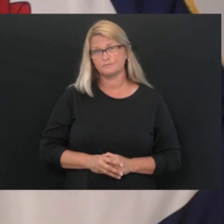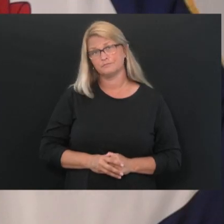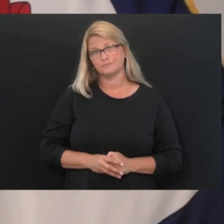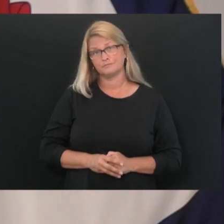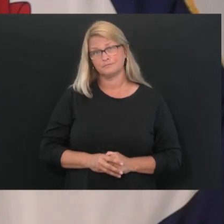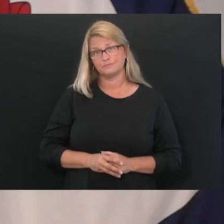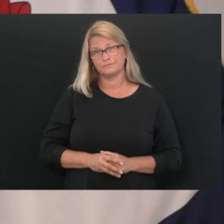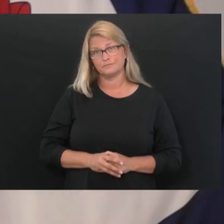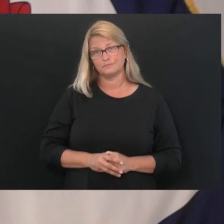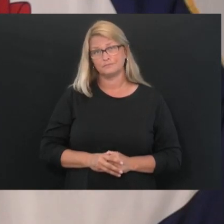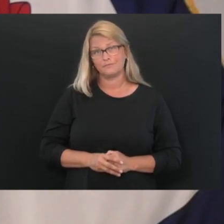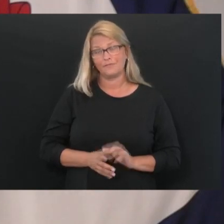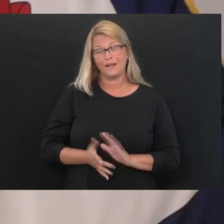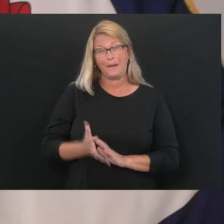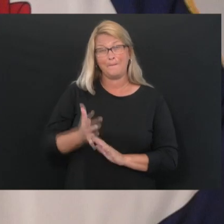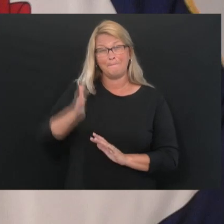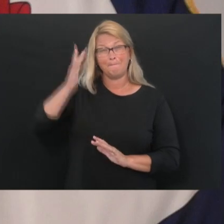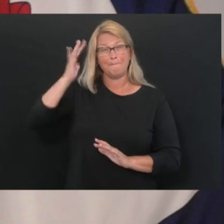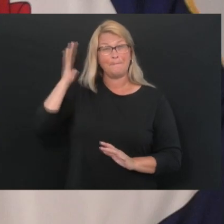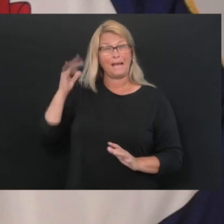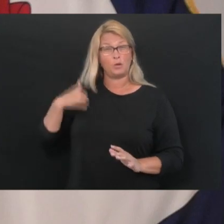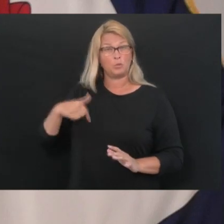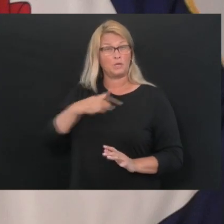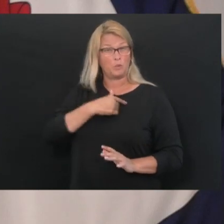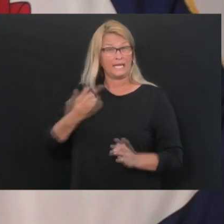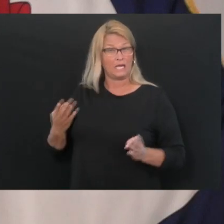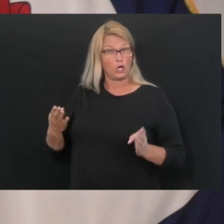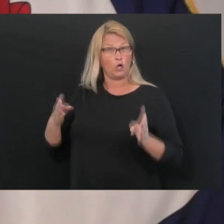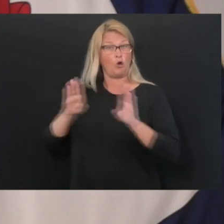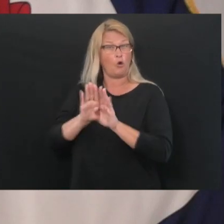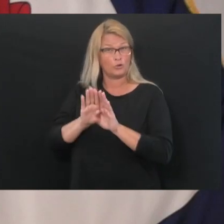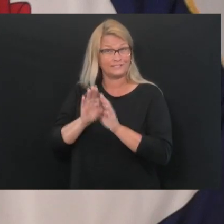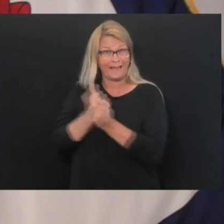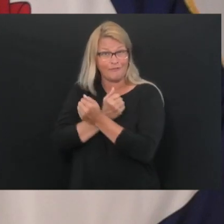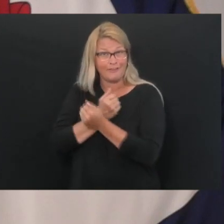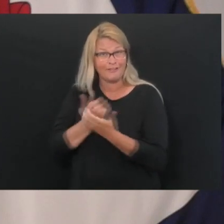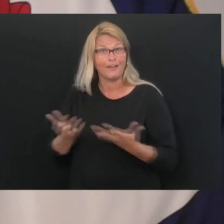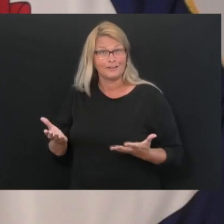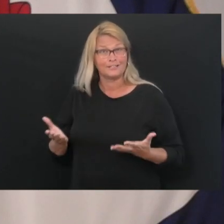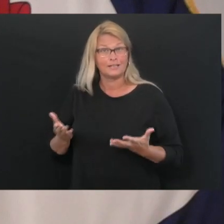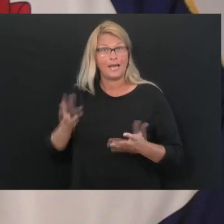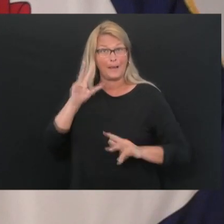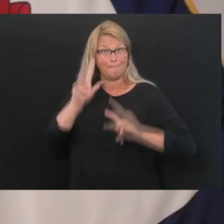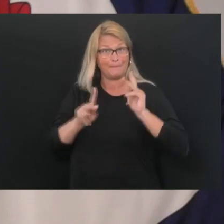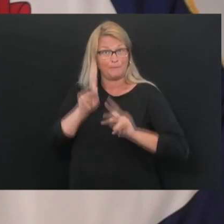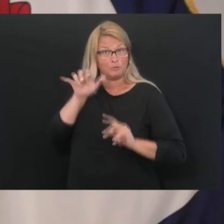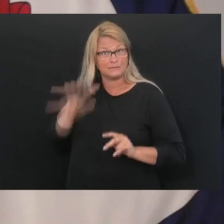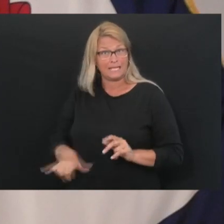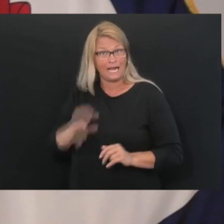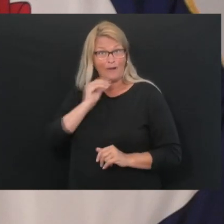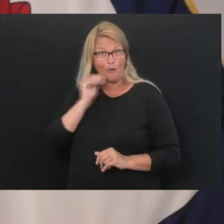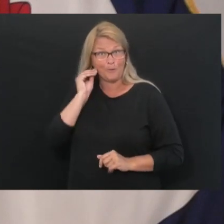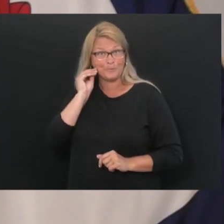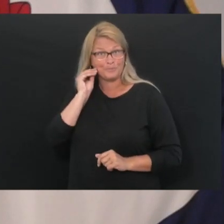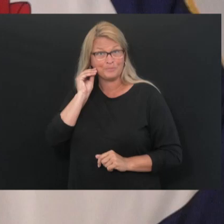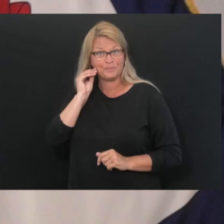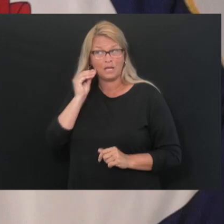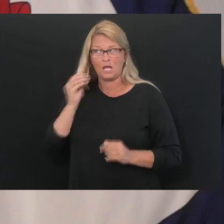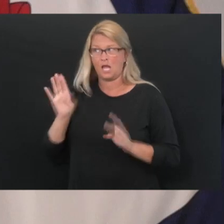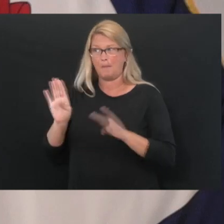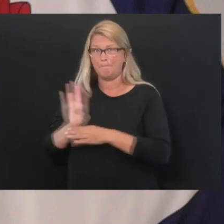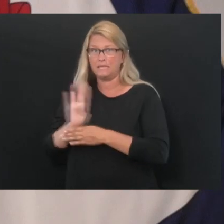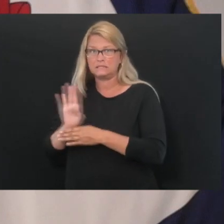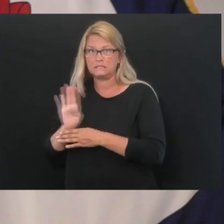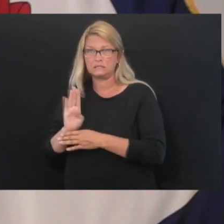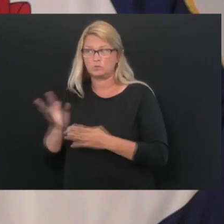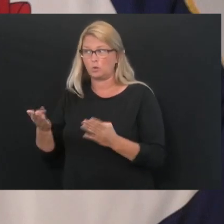we shut things down and we were having people have to stay home, and we were closing businesses and